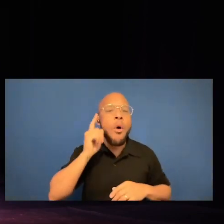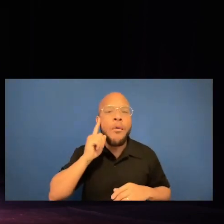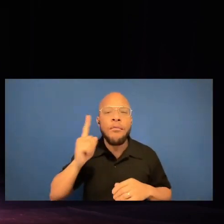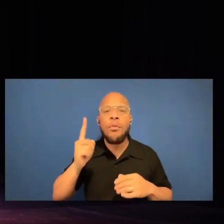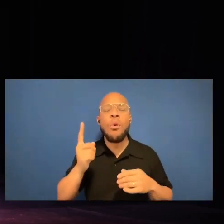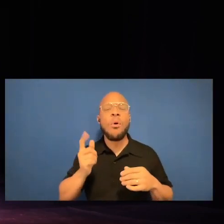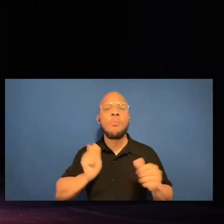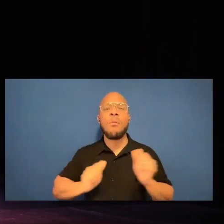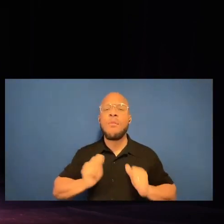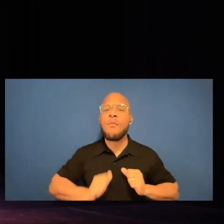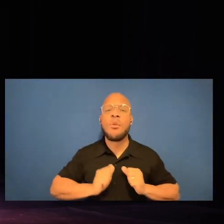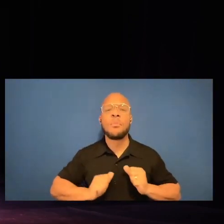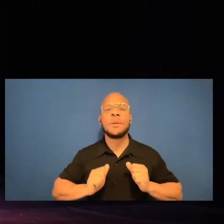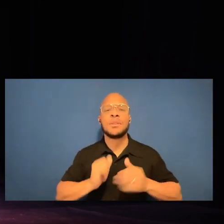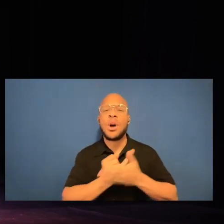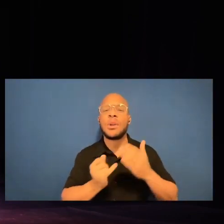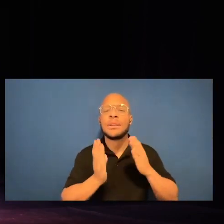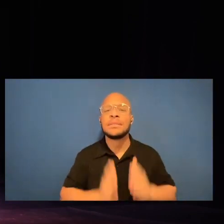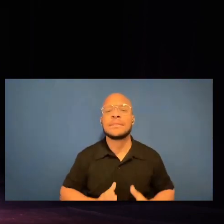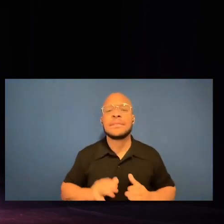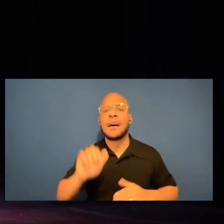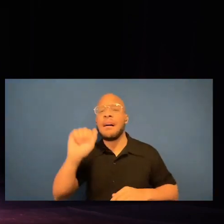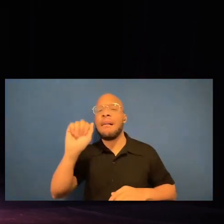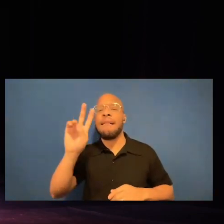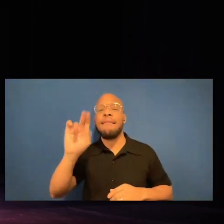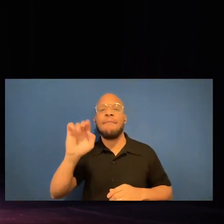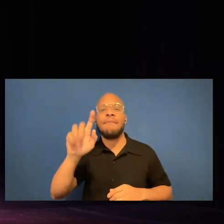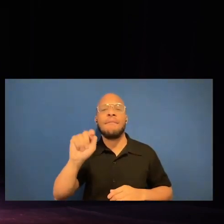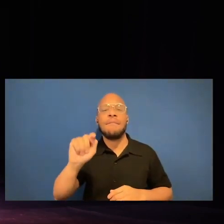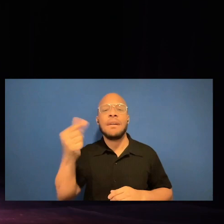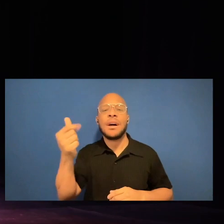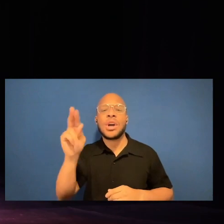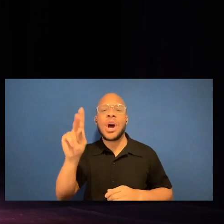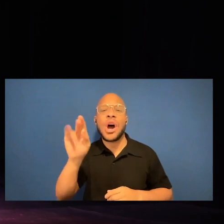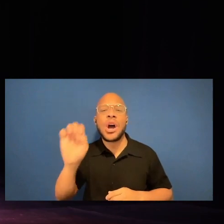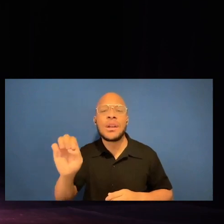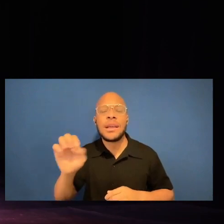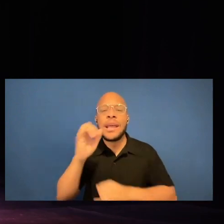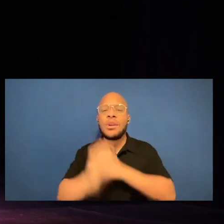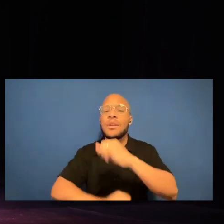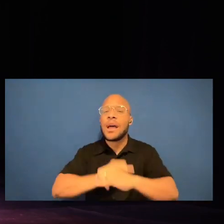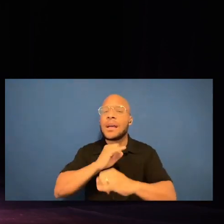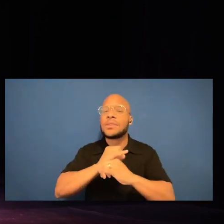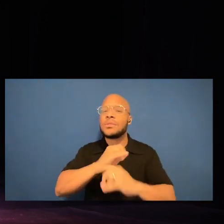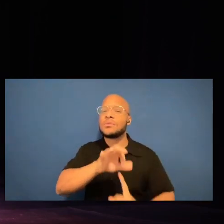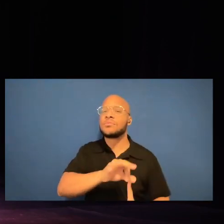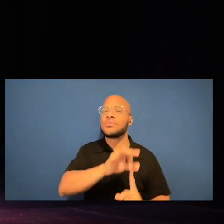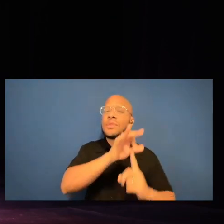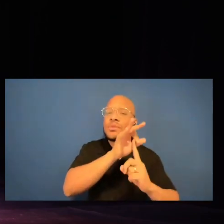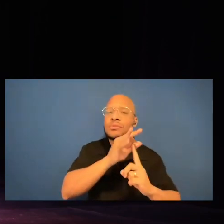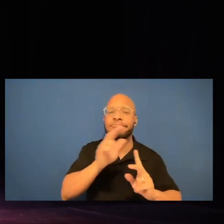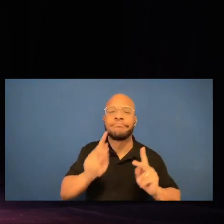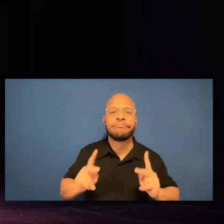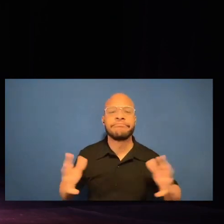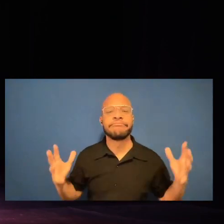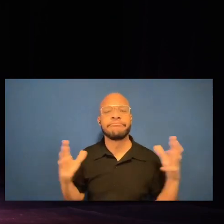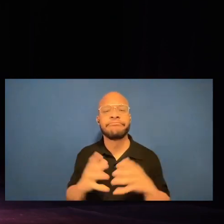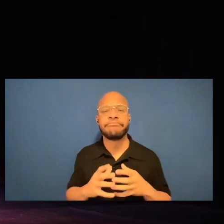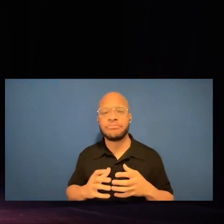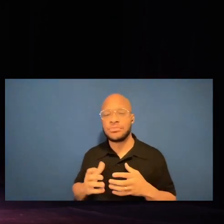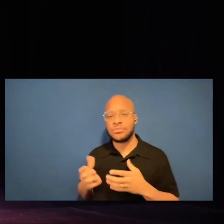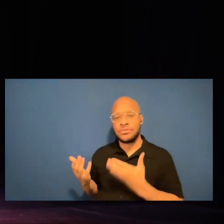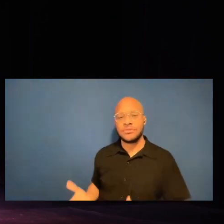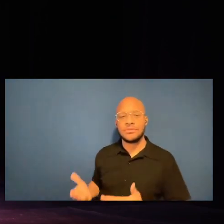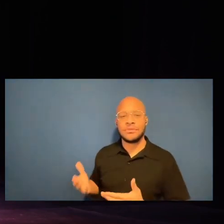spectacle, the folks in hot pursuit of freedom. La Mama cracked something open for me. And a few years later, my